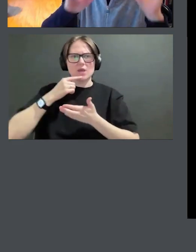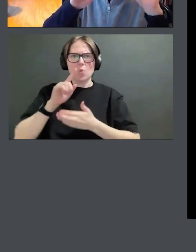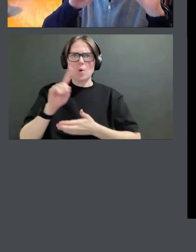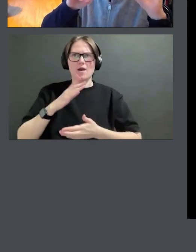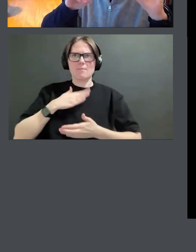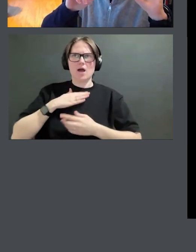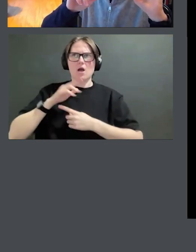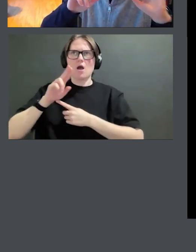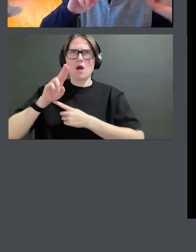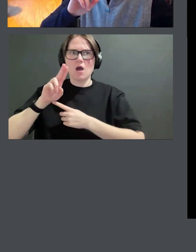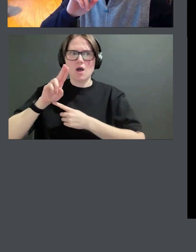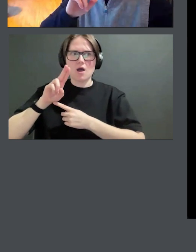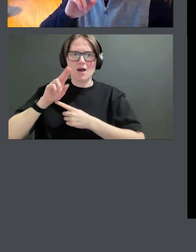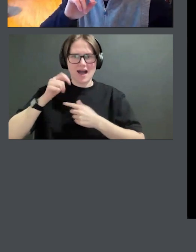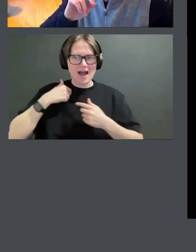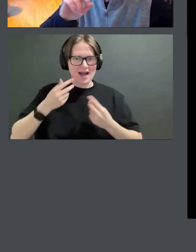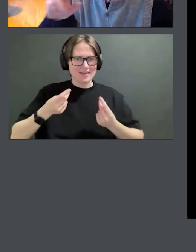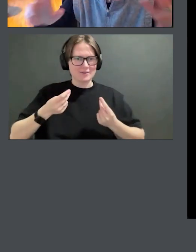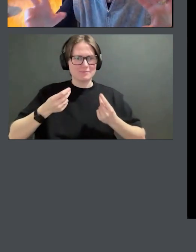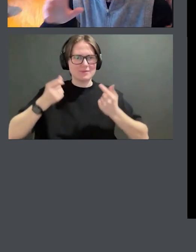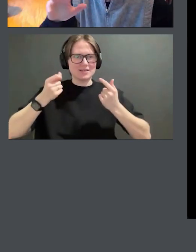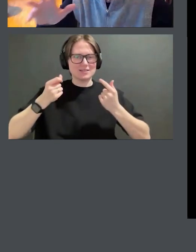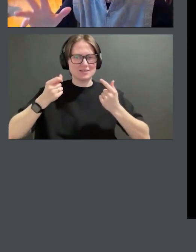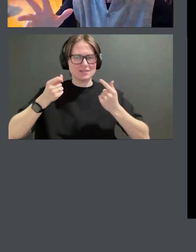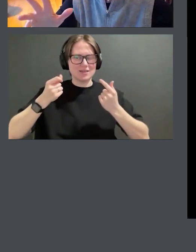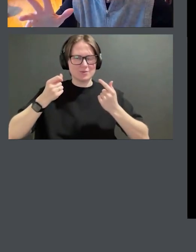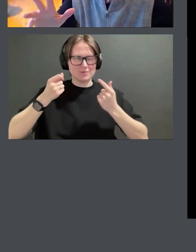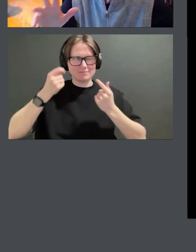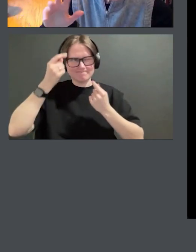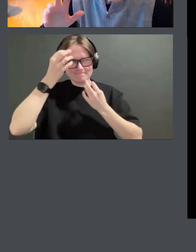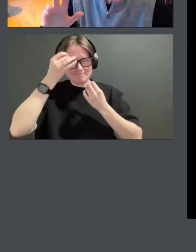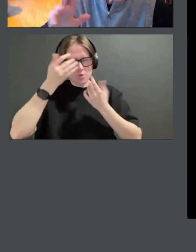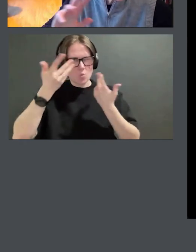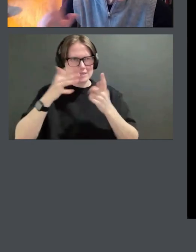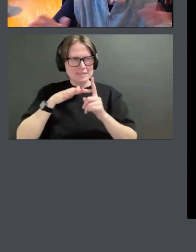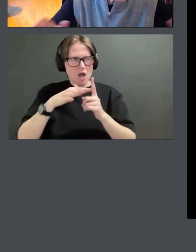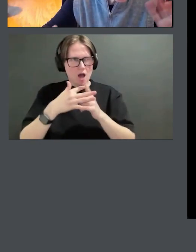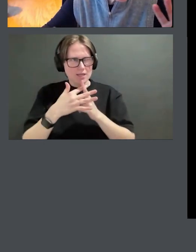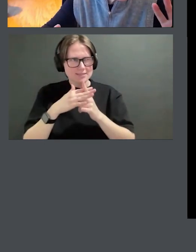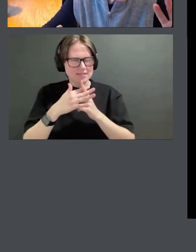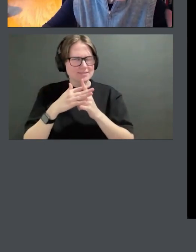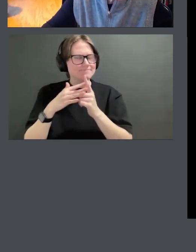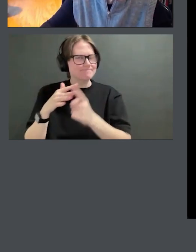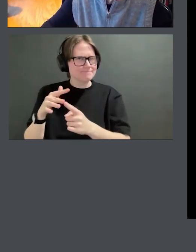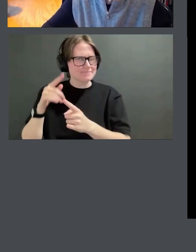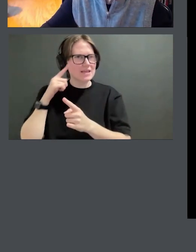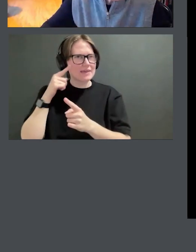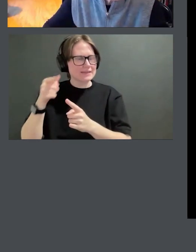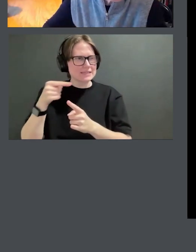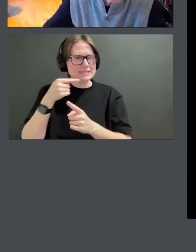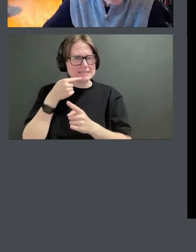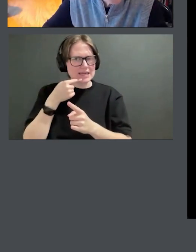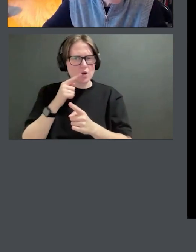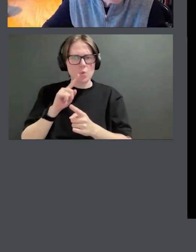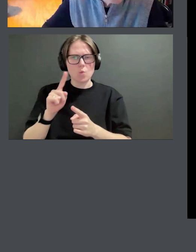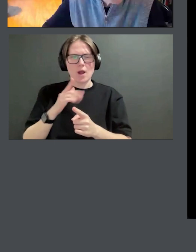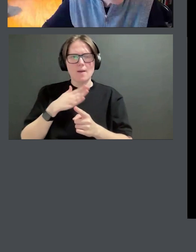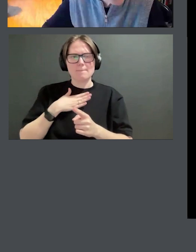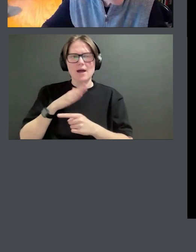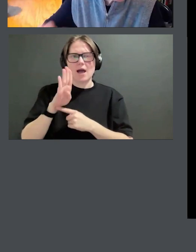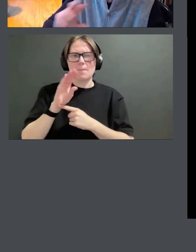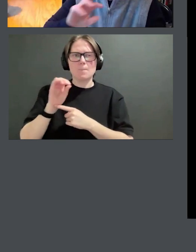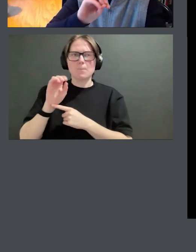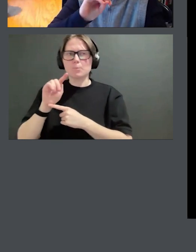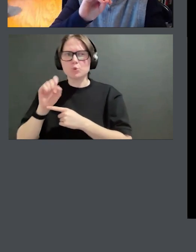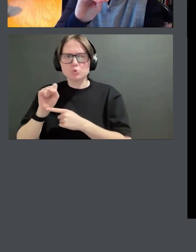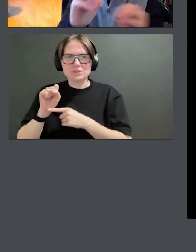would immediately consider the context and think, I think he just said, where are my boots?